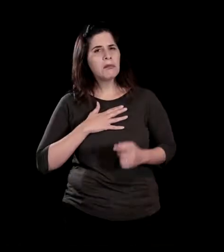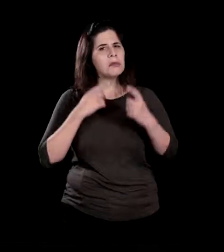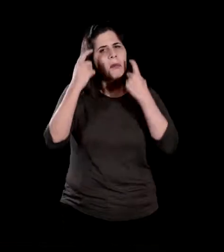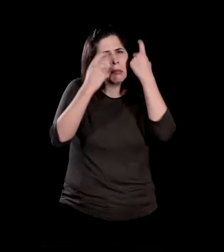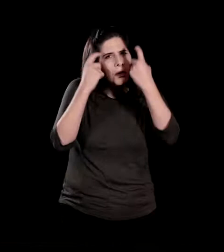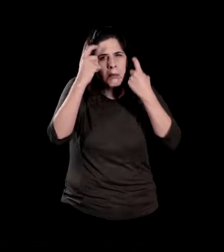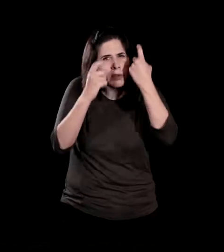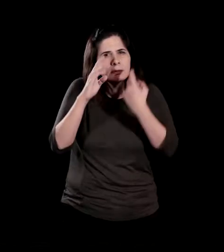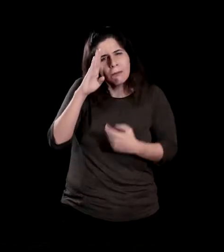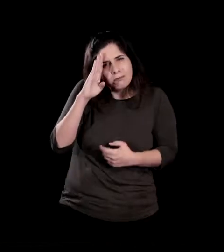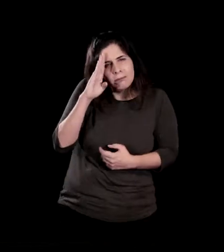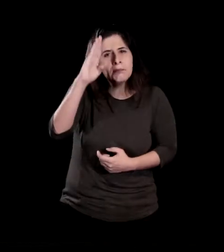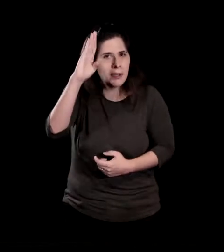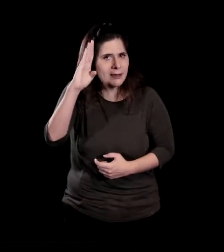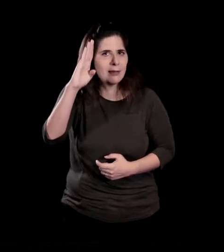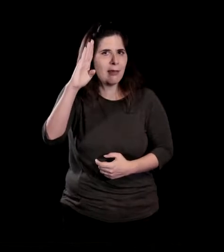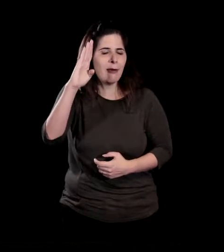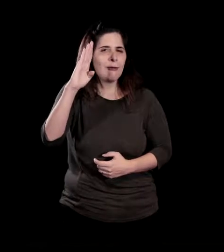my main